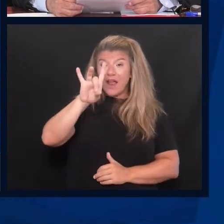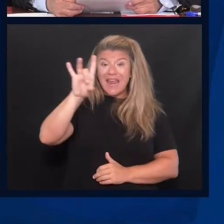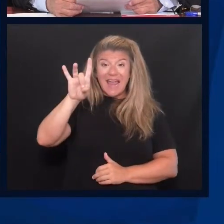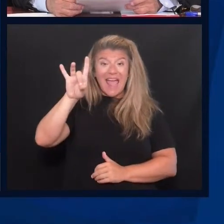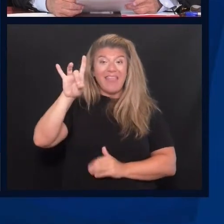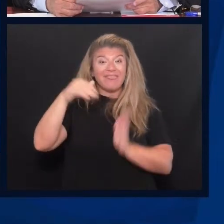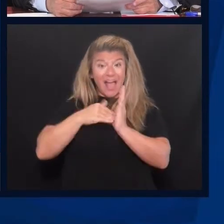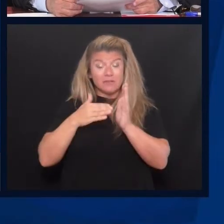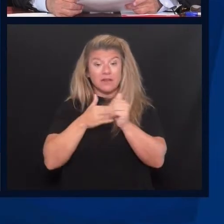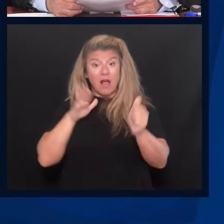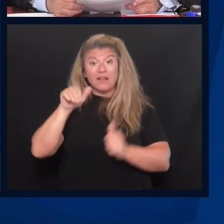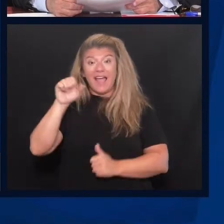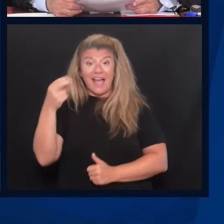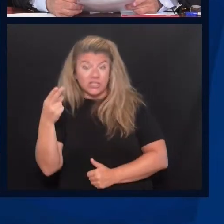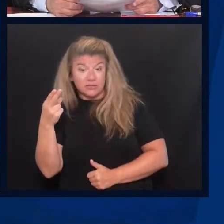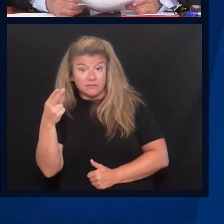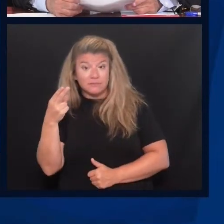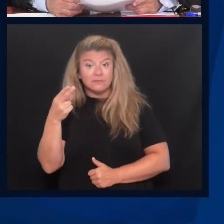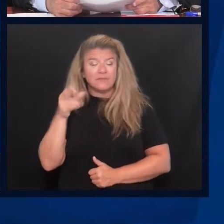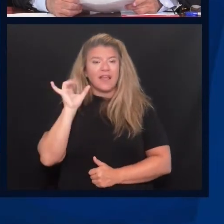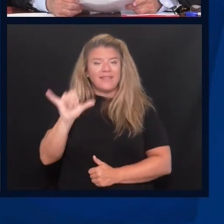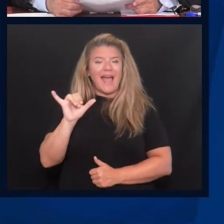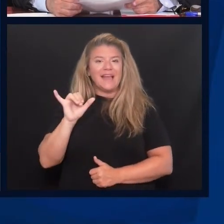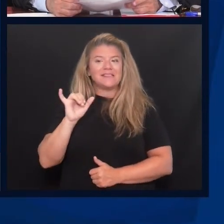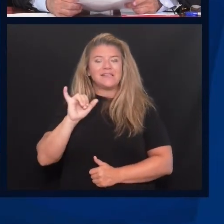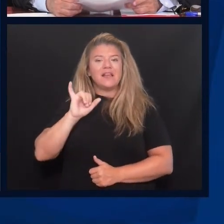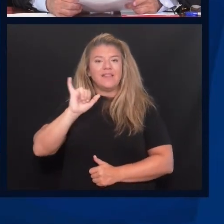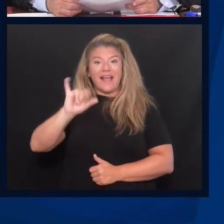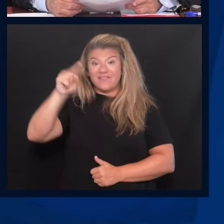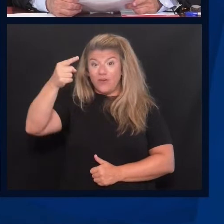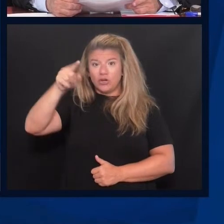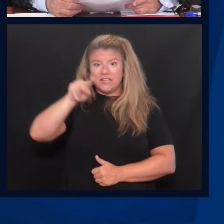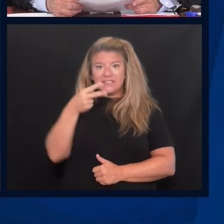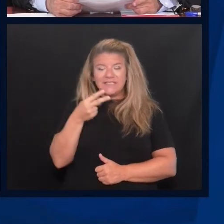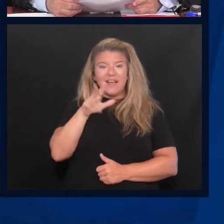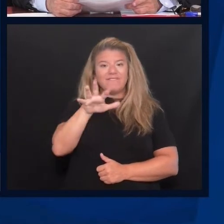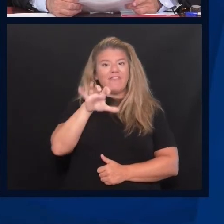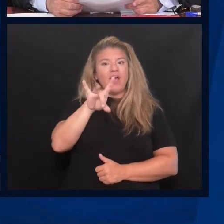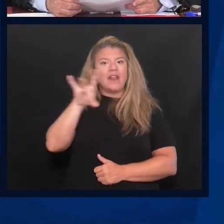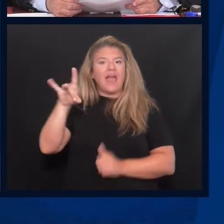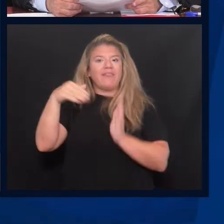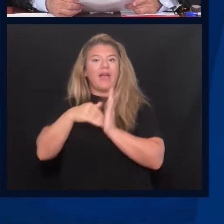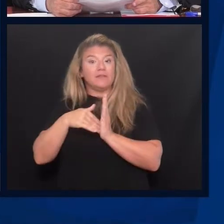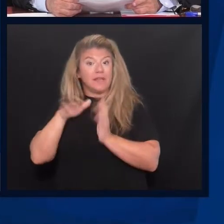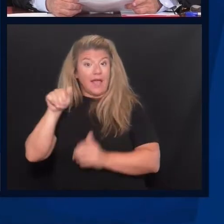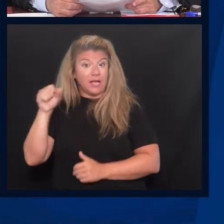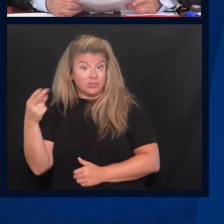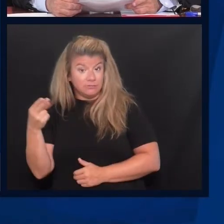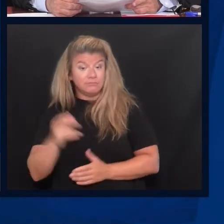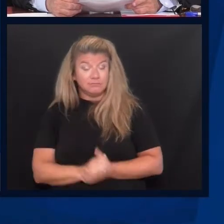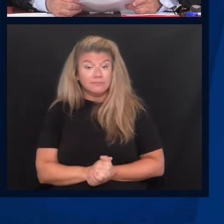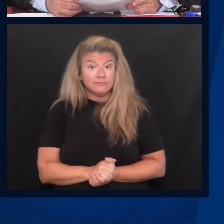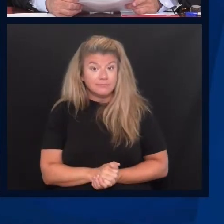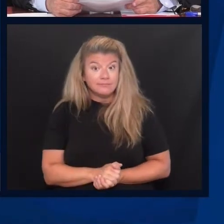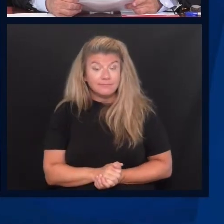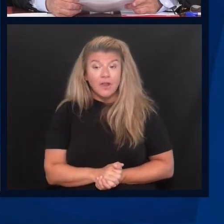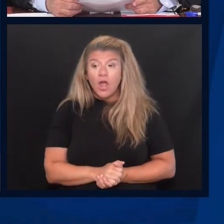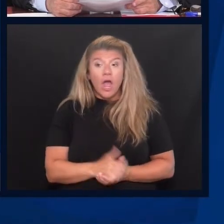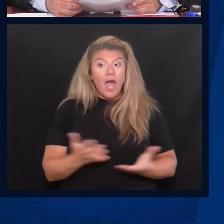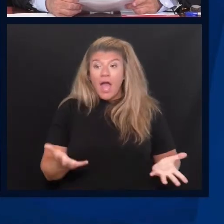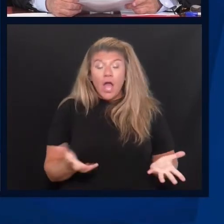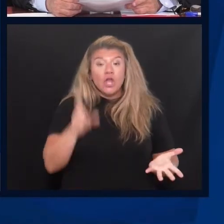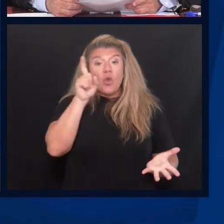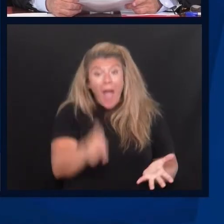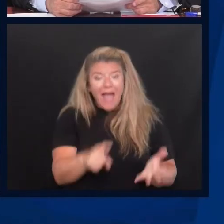$1,588,000 of cash, with a runner-up prize of $588,000 of cash. You've got